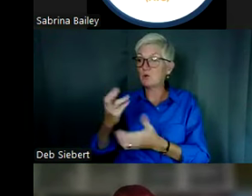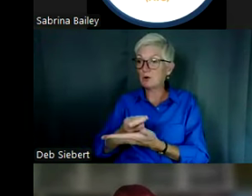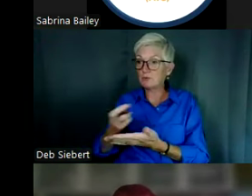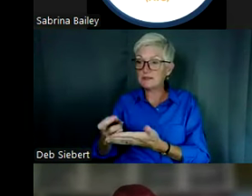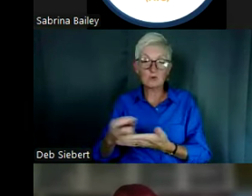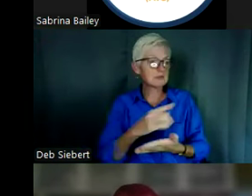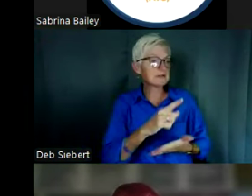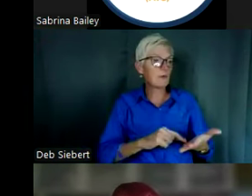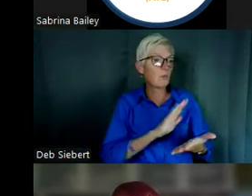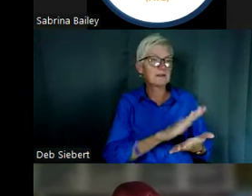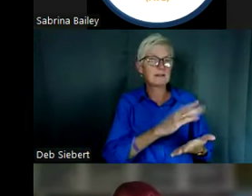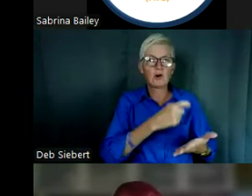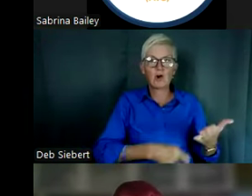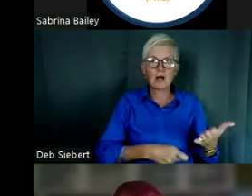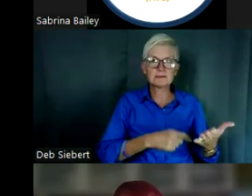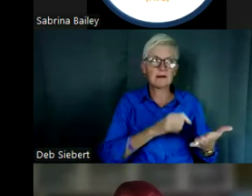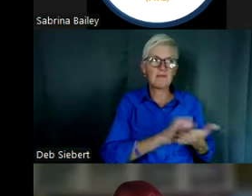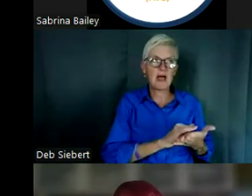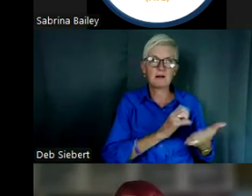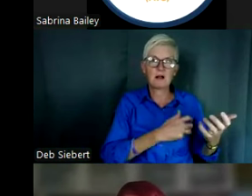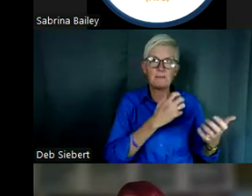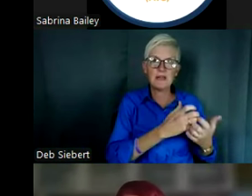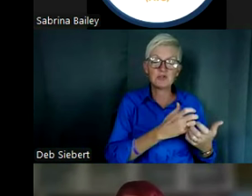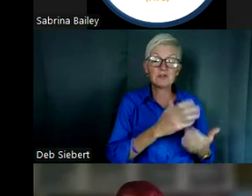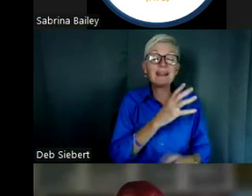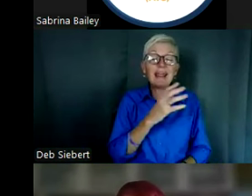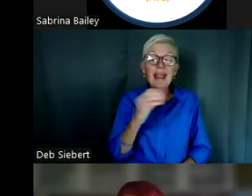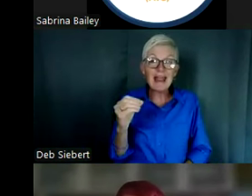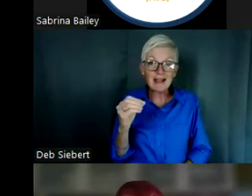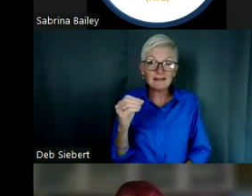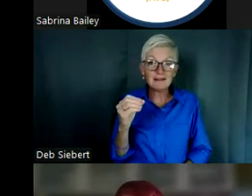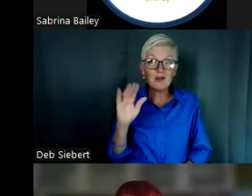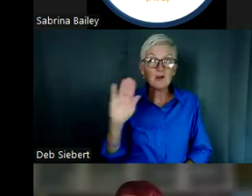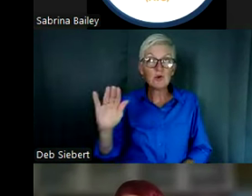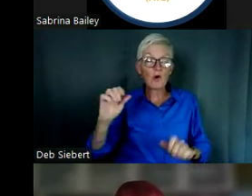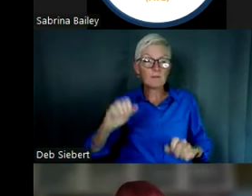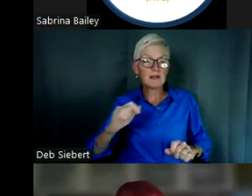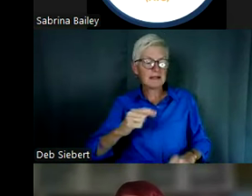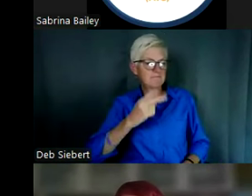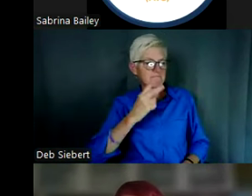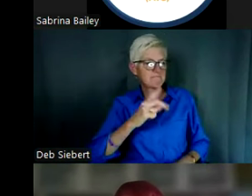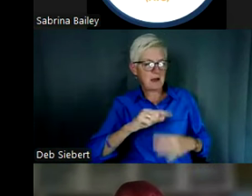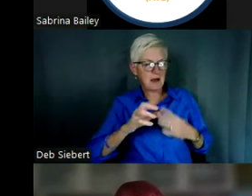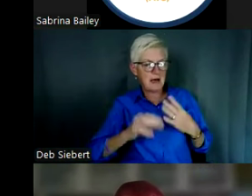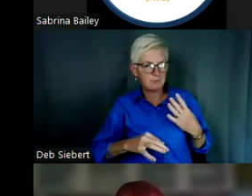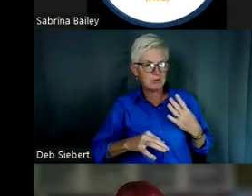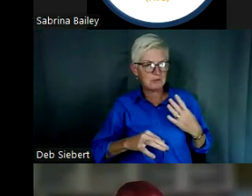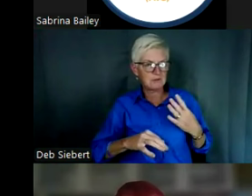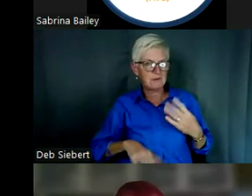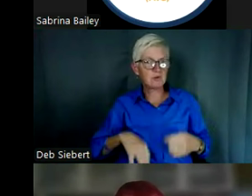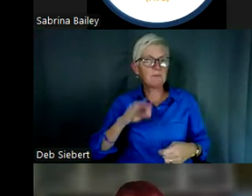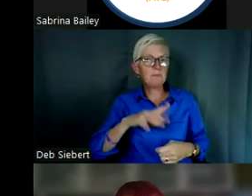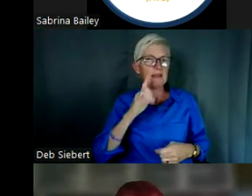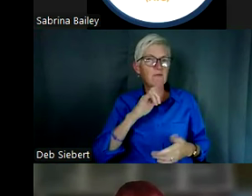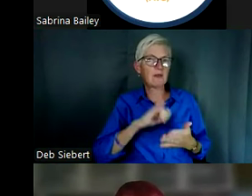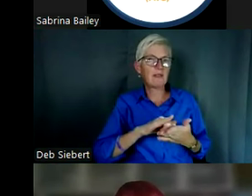individual accommodation is that that person may need, and your ability to look at what your options are for paying for those